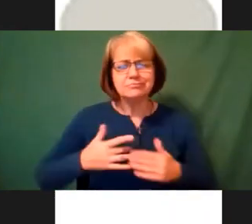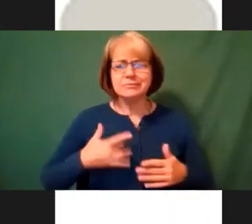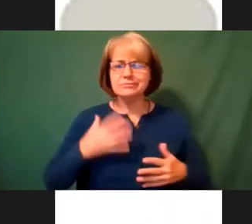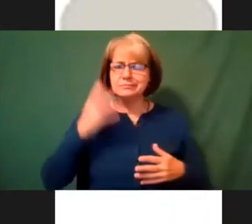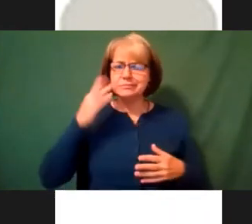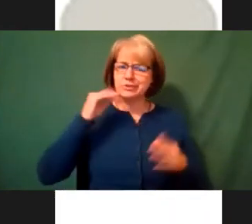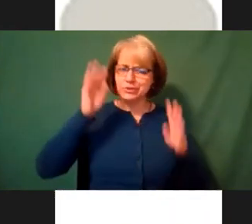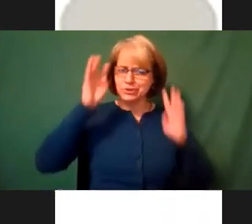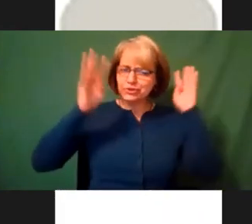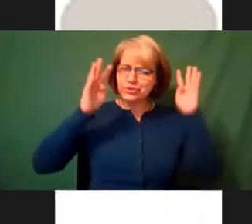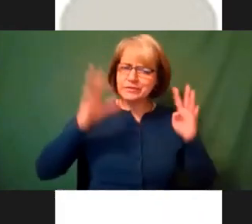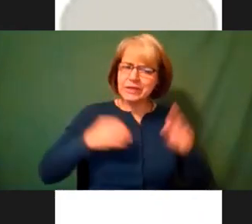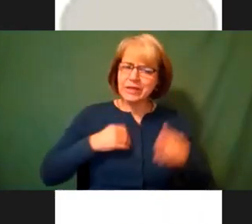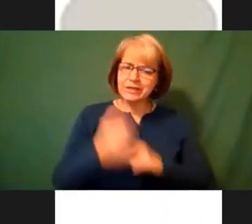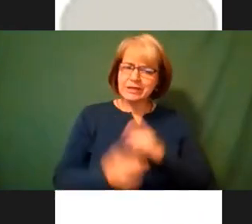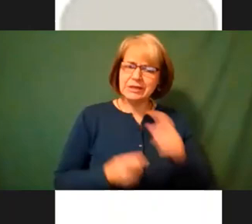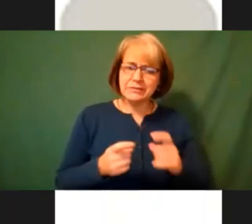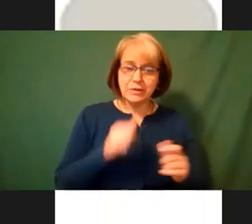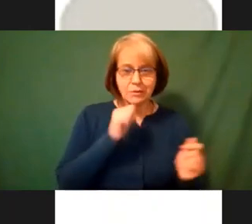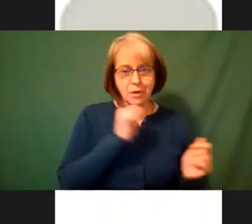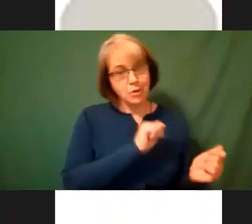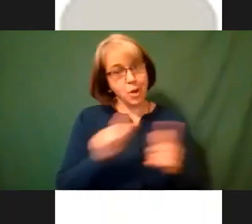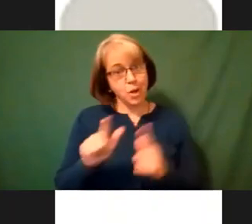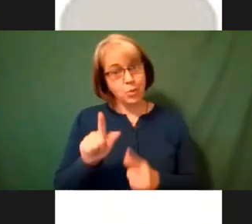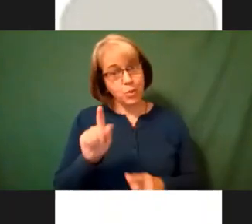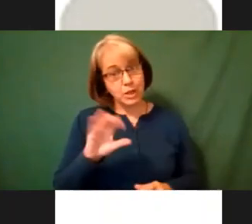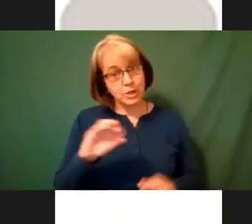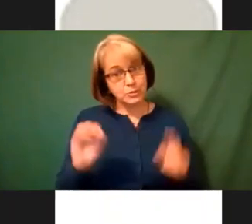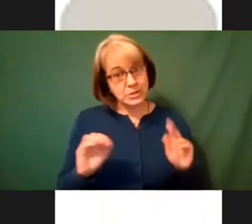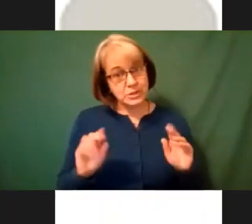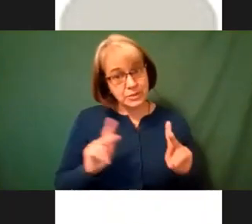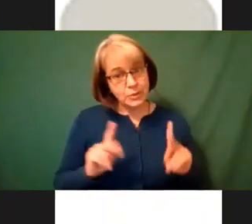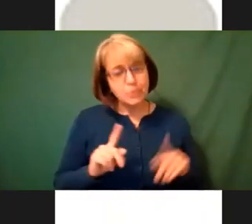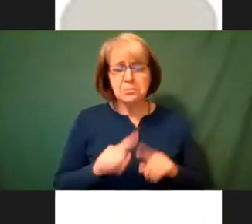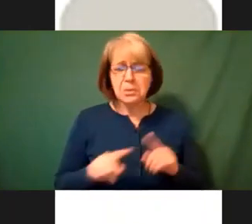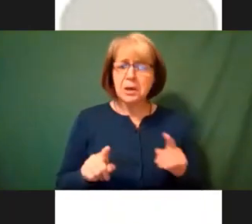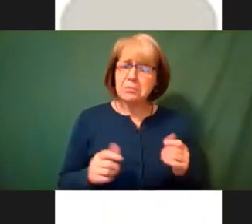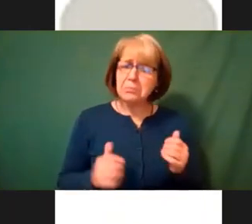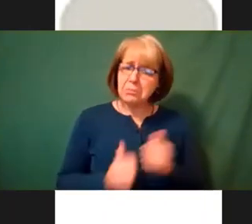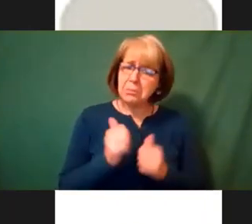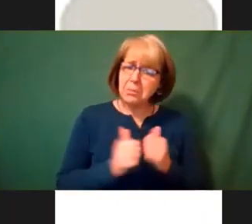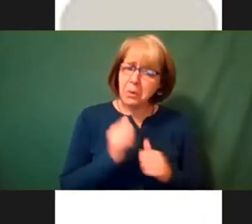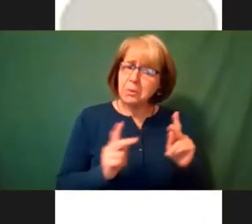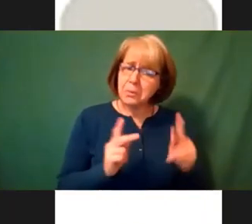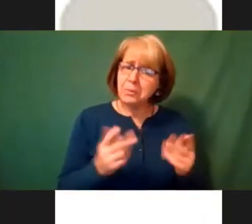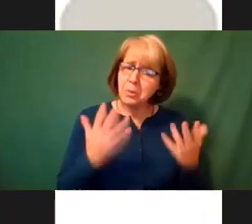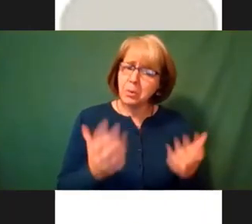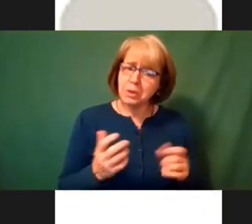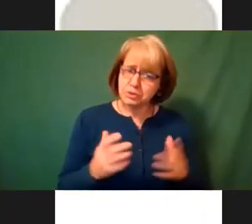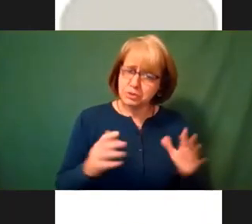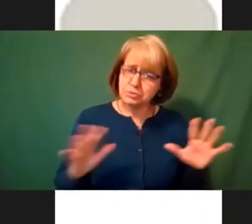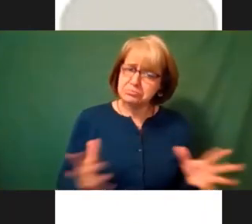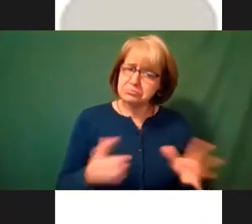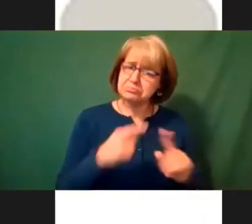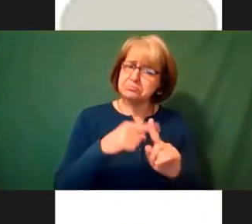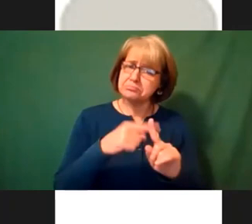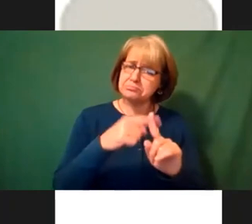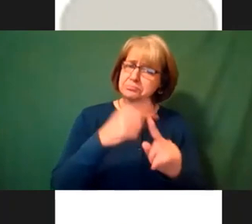contribute. Not everybody, but I think for the most part, you know, I feel I've been out there a lot. I think, you know, I've met a lot of amazing people